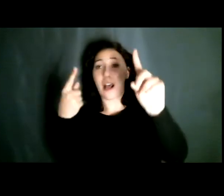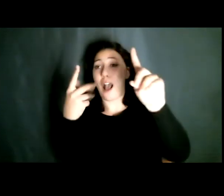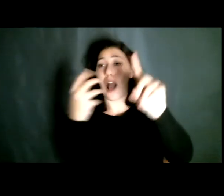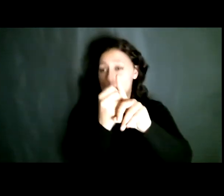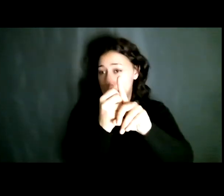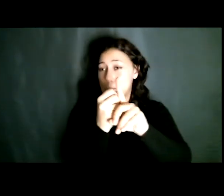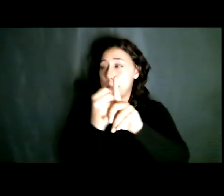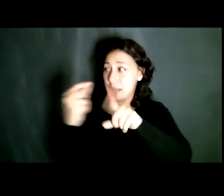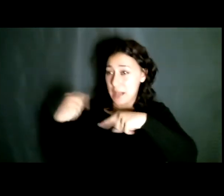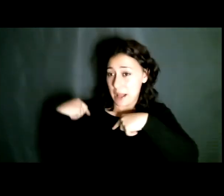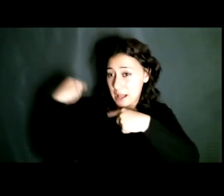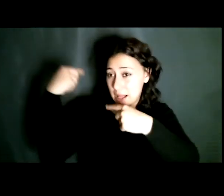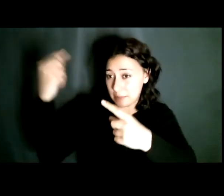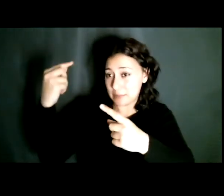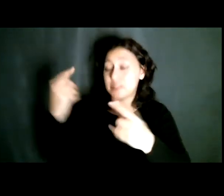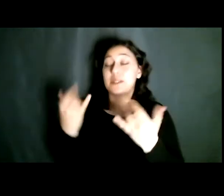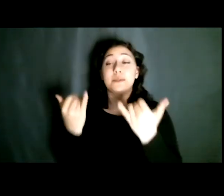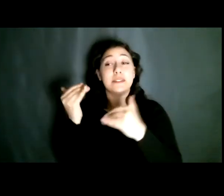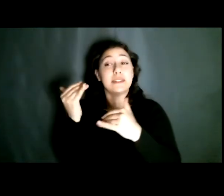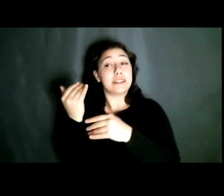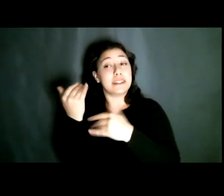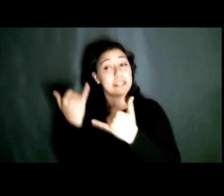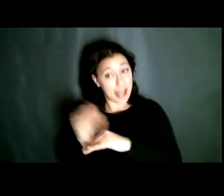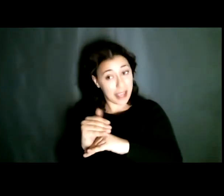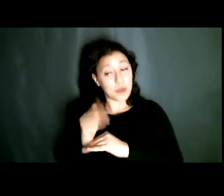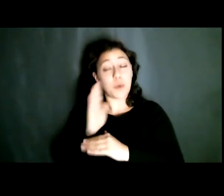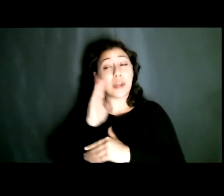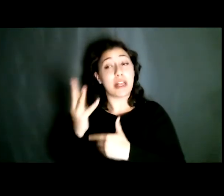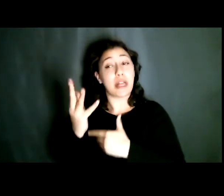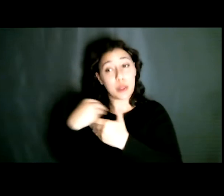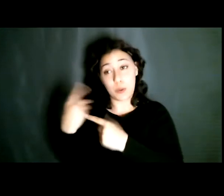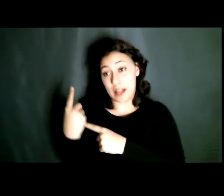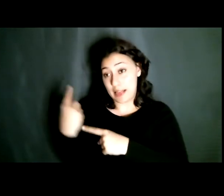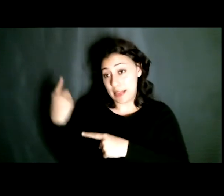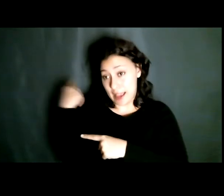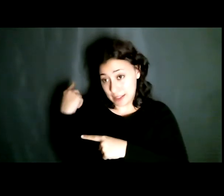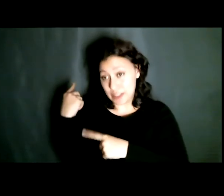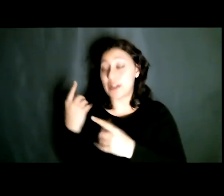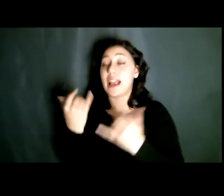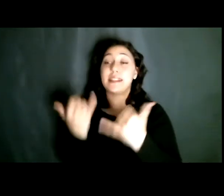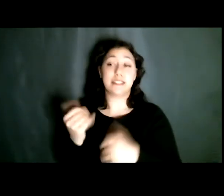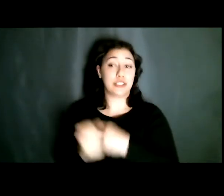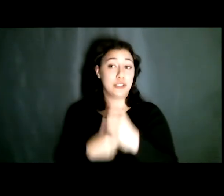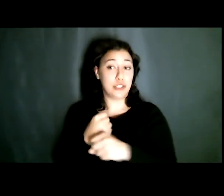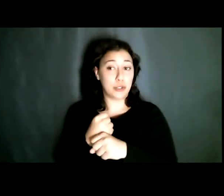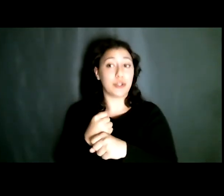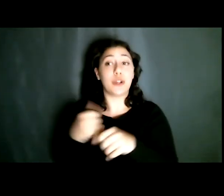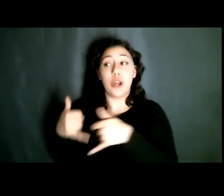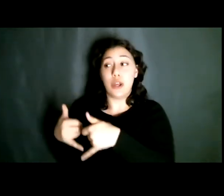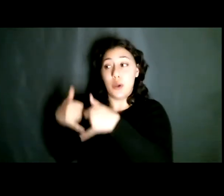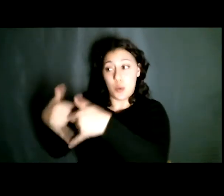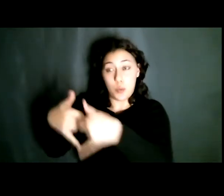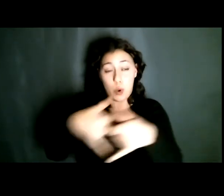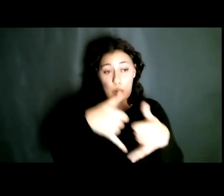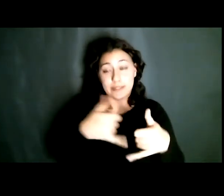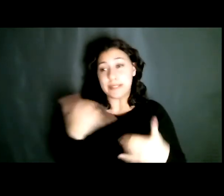this one will include recognition of several awardees from last year. One benefit of this format is that we are able